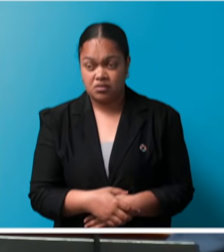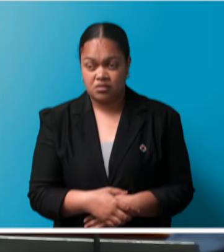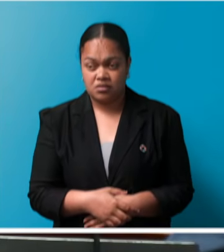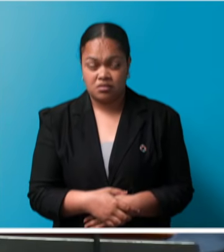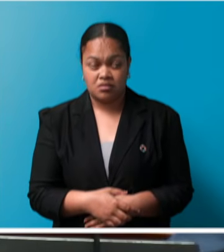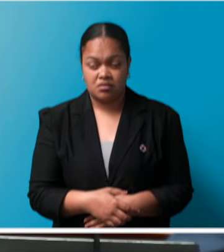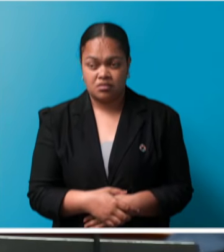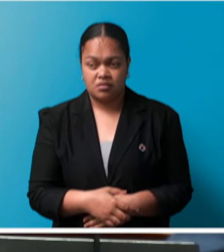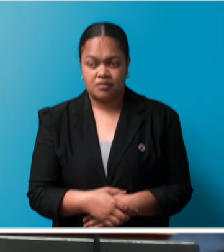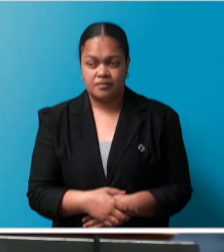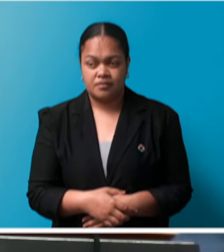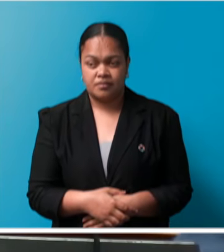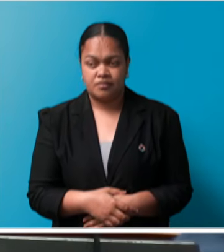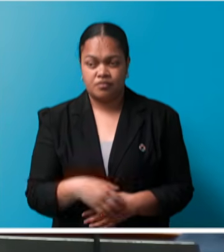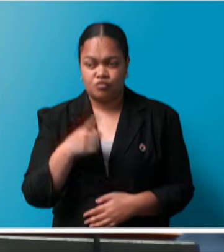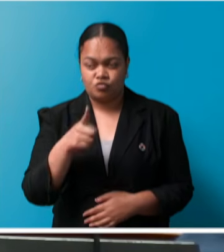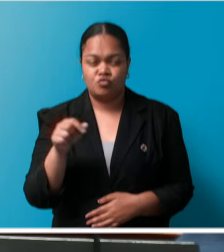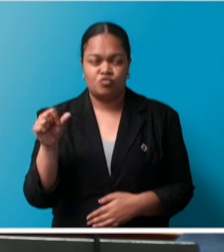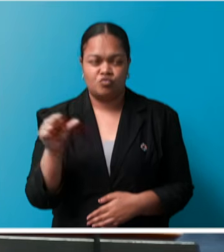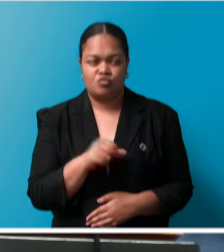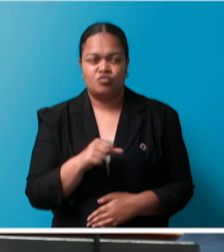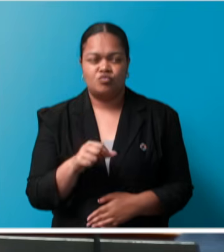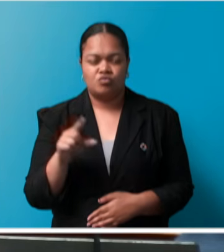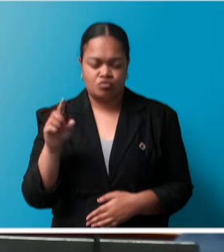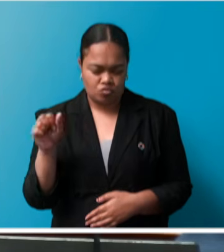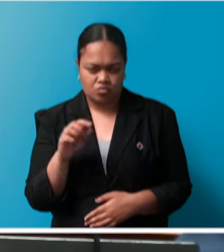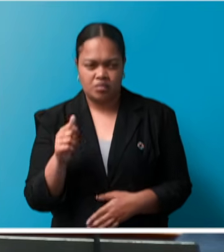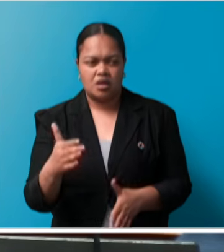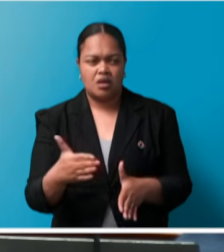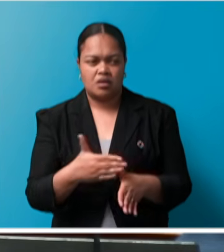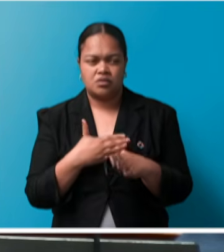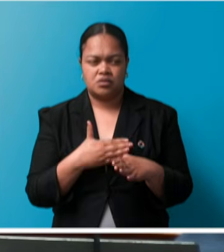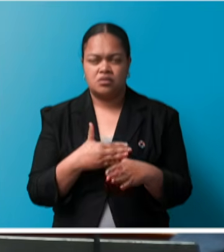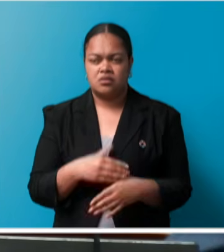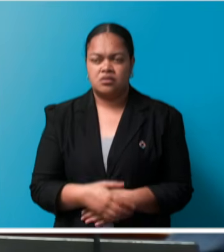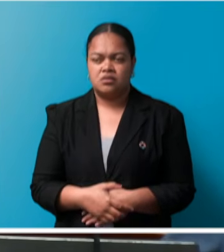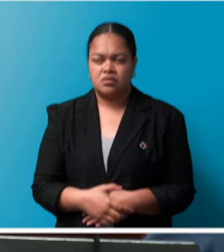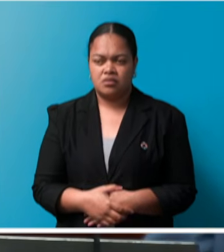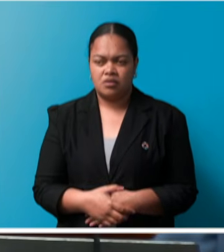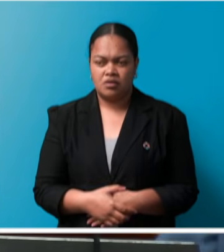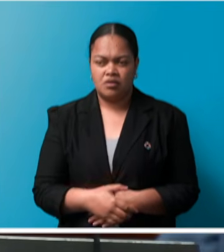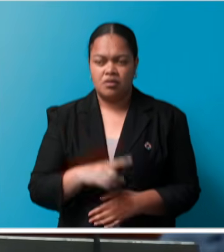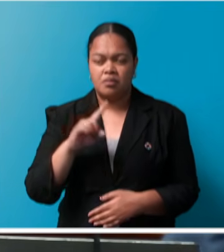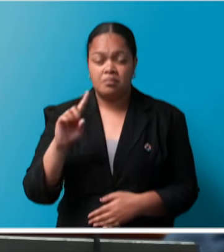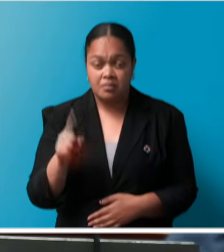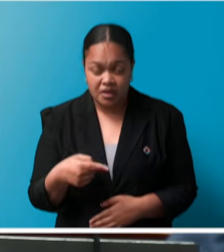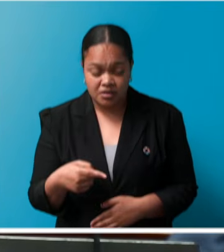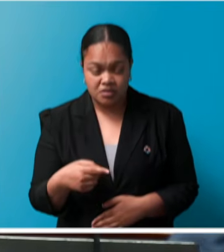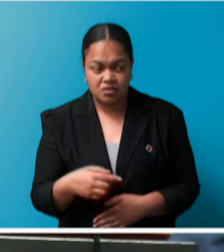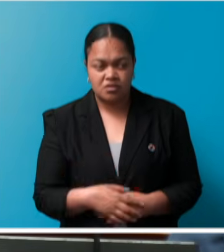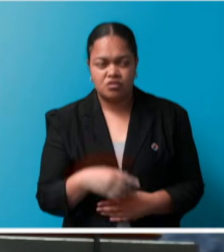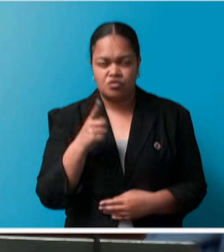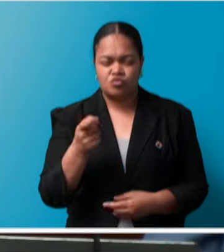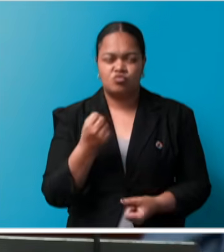saying, you were supposed to be the custodian of the minorities. And yet, you